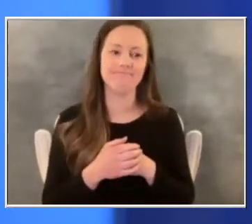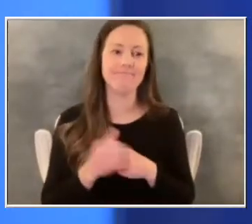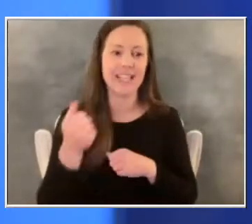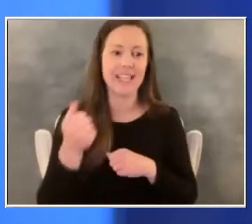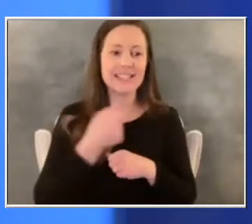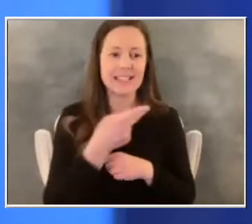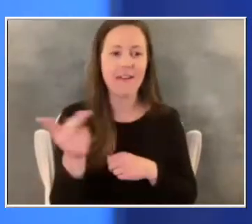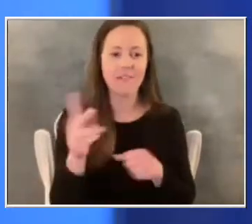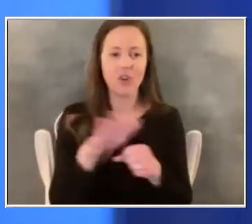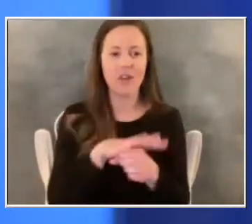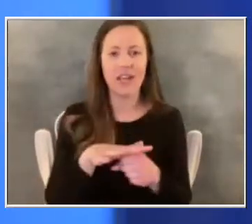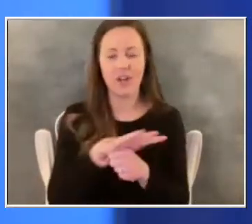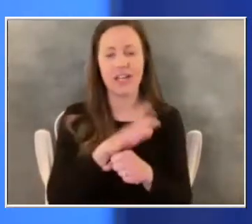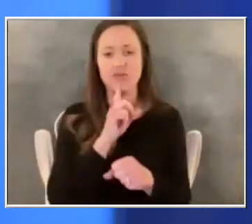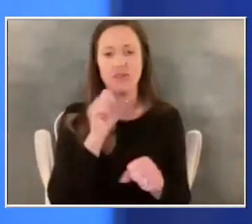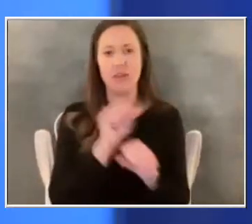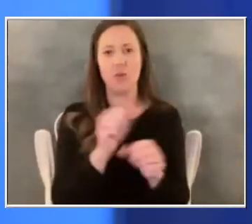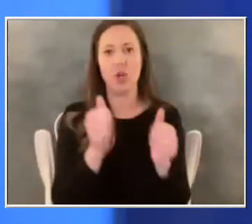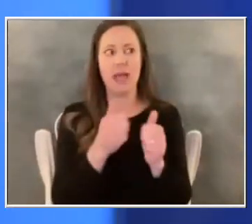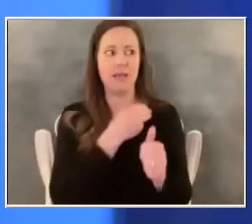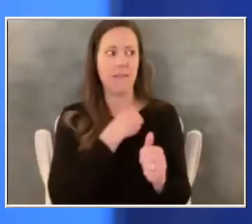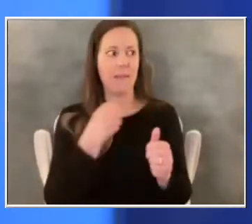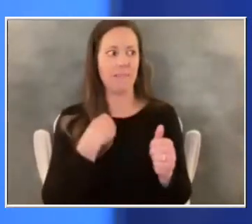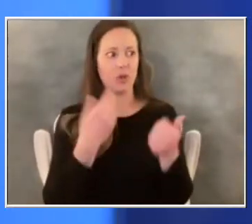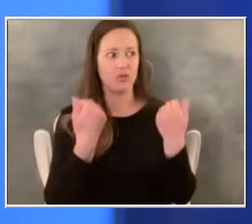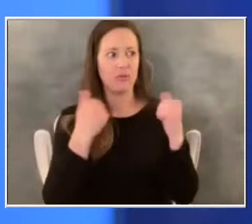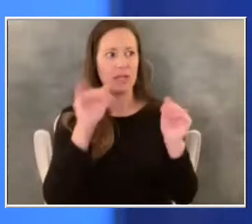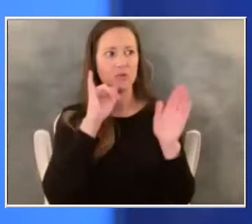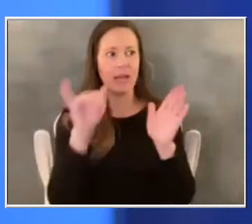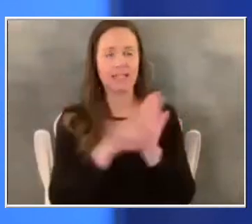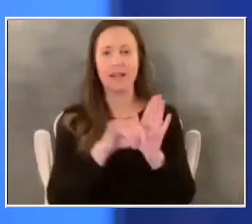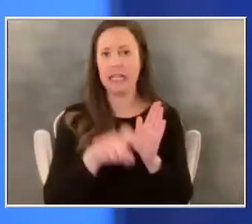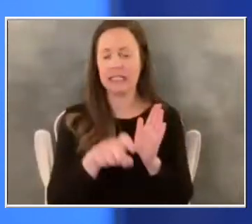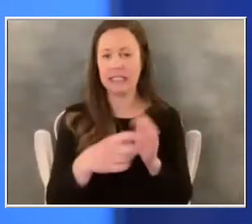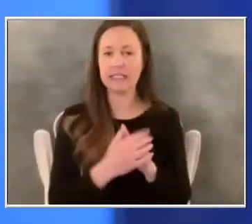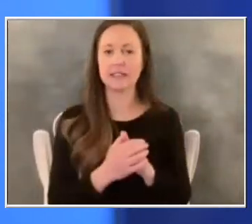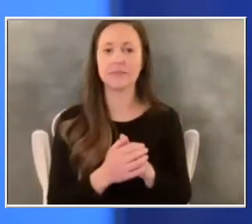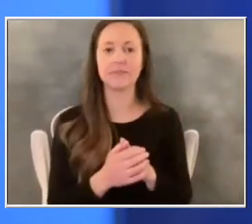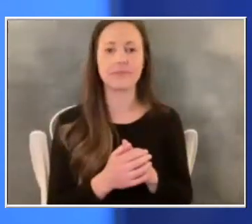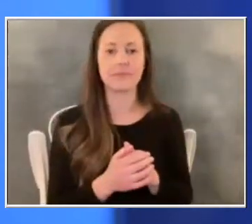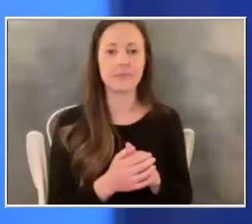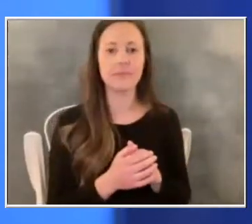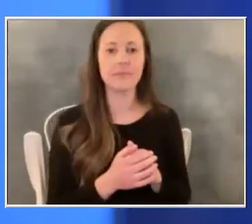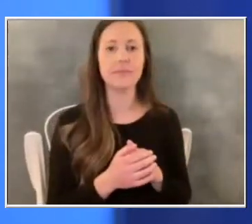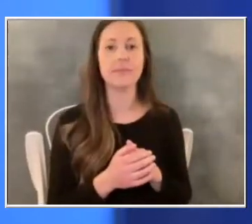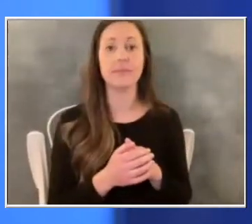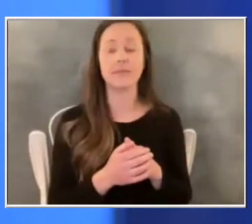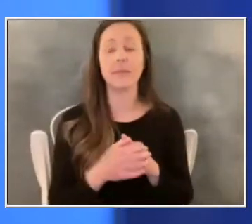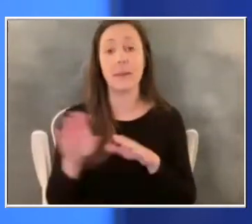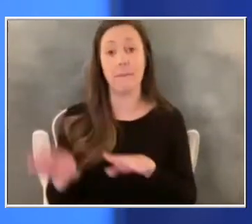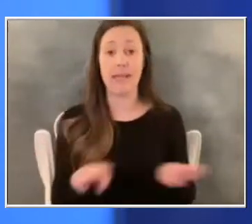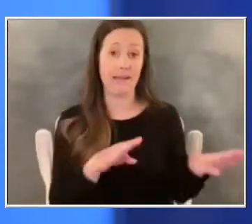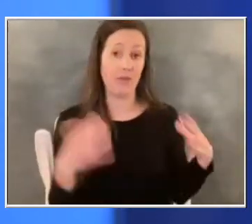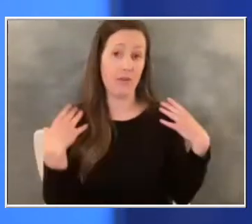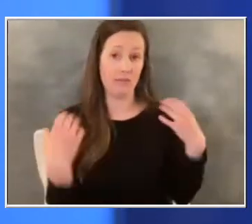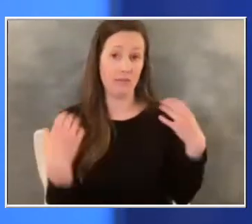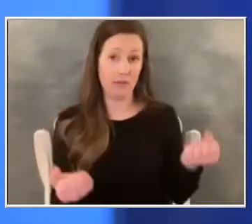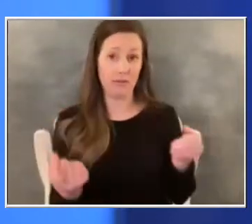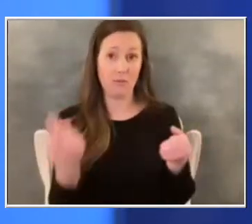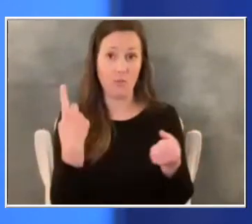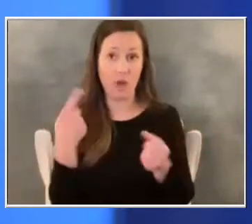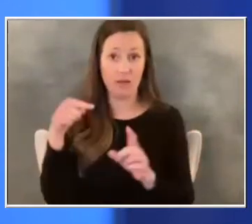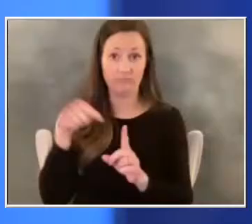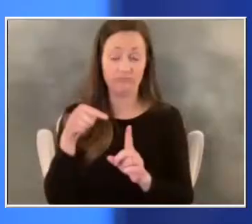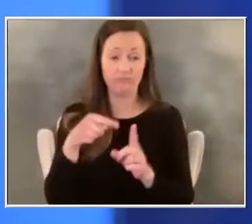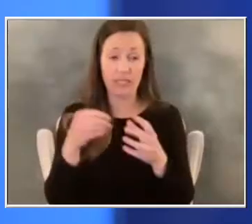with our members to identify those needs. We're expanding in behavioral health, and we've recently been very